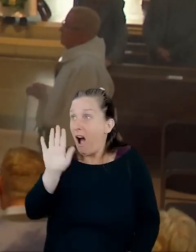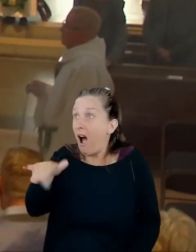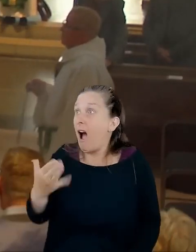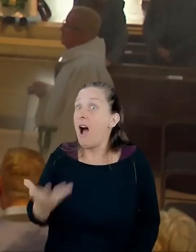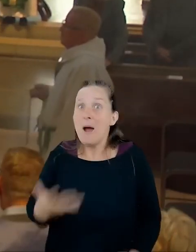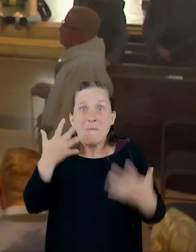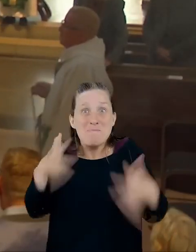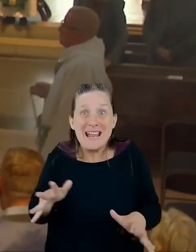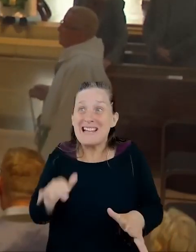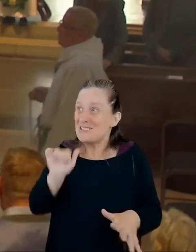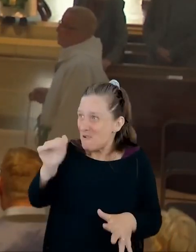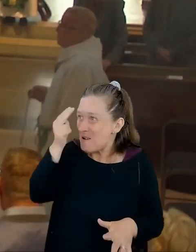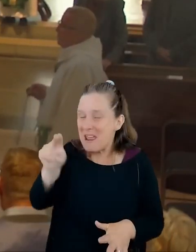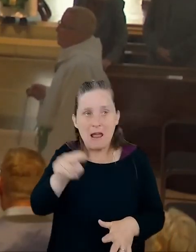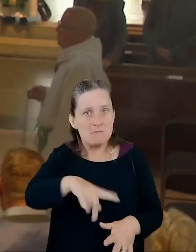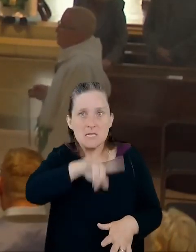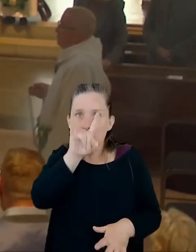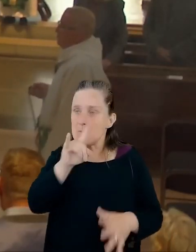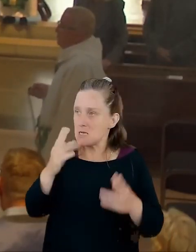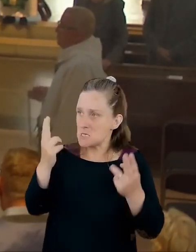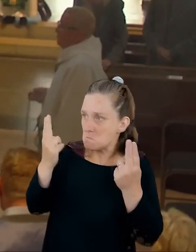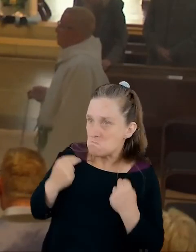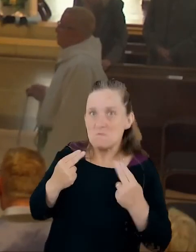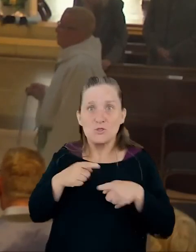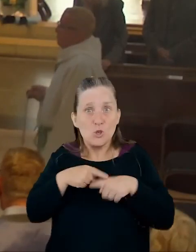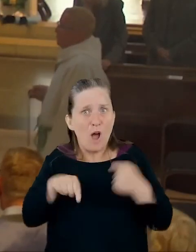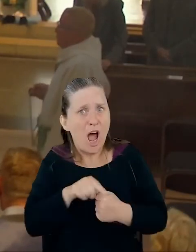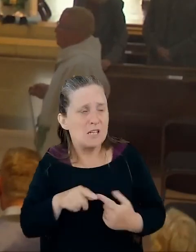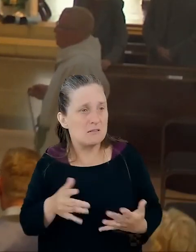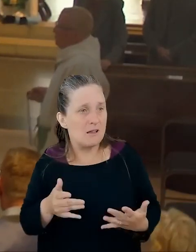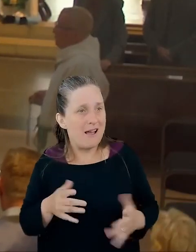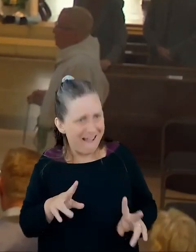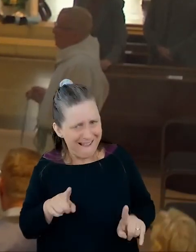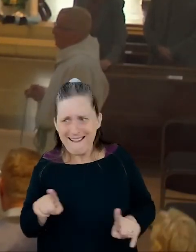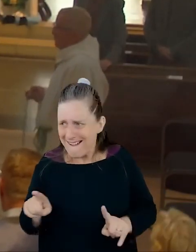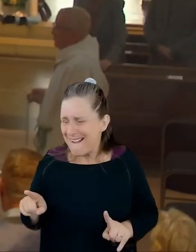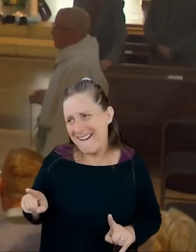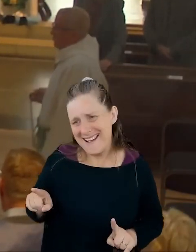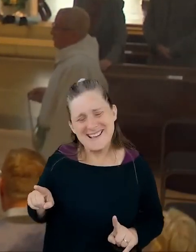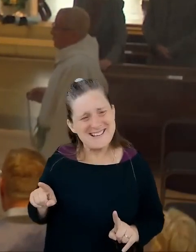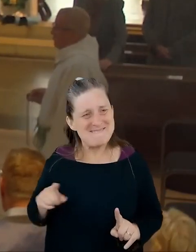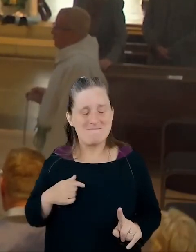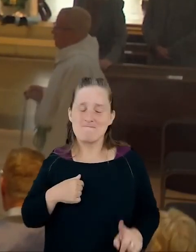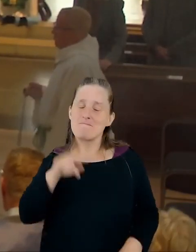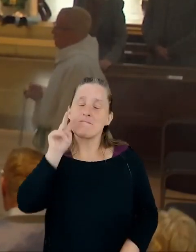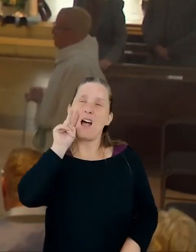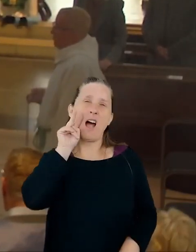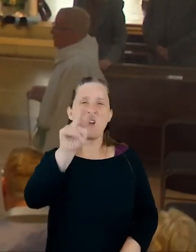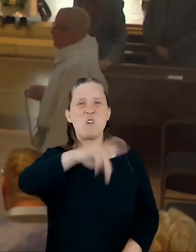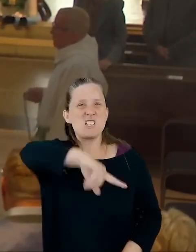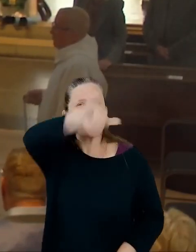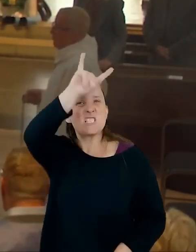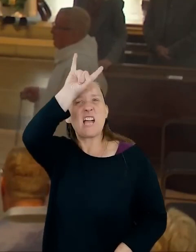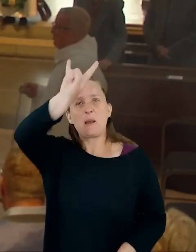in your name even the demons submit to us. He said to them, I watch Satan fall from